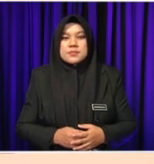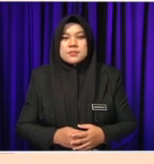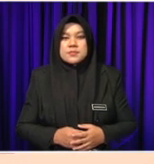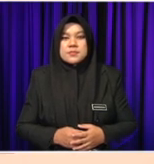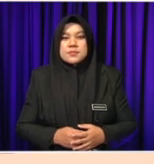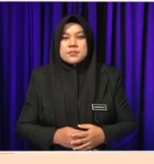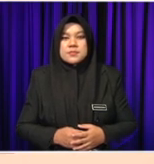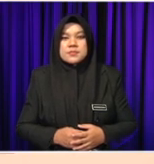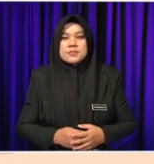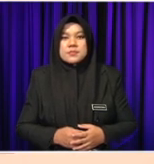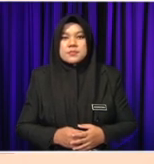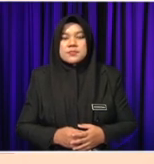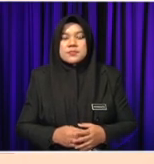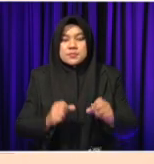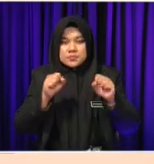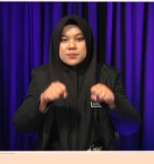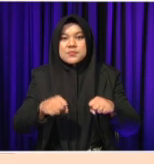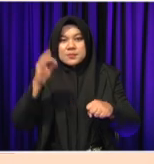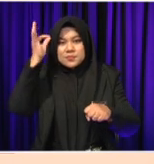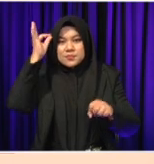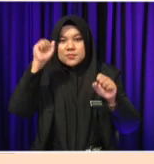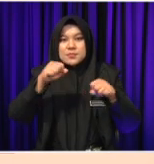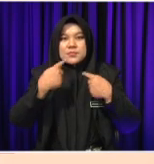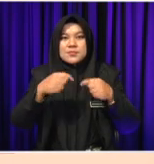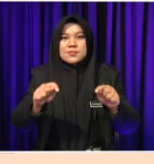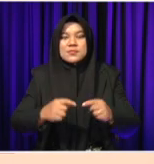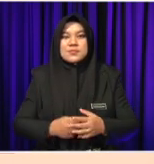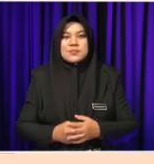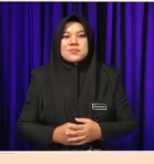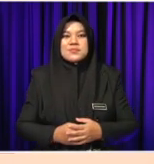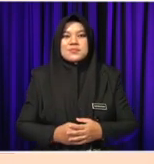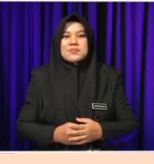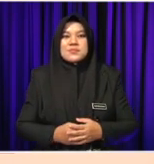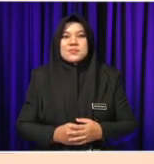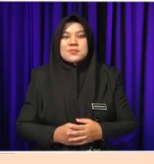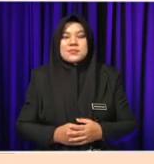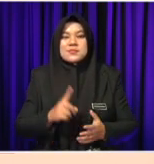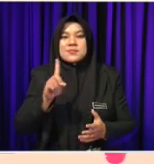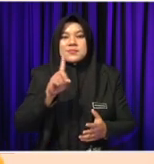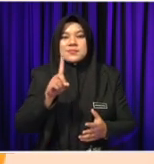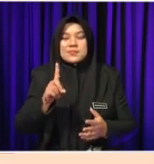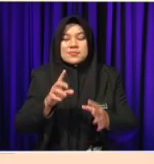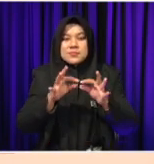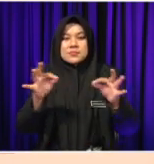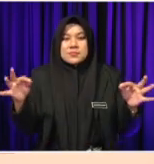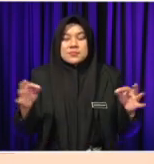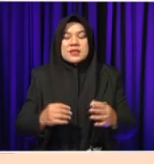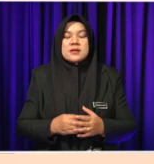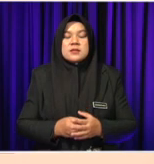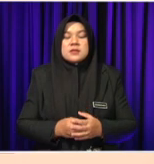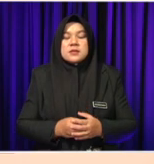Can I give it a try? Yes, Faris. Right. My cutie pie, Faris. Tell me which line and what are the